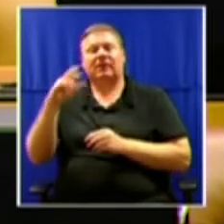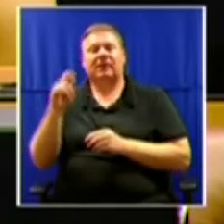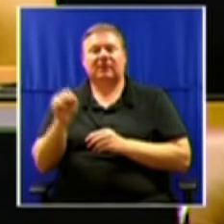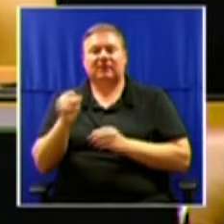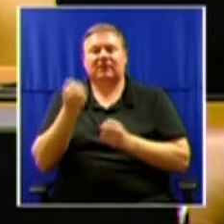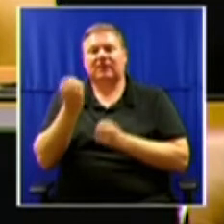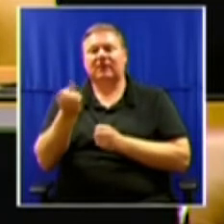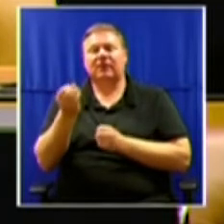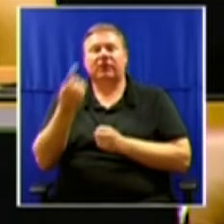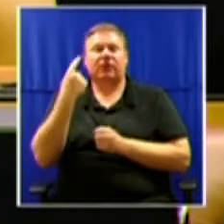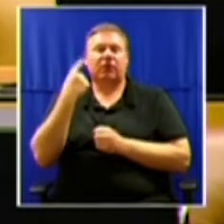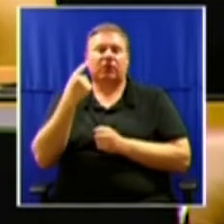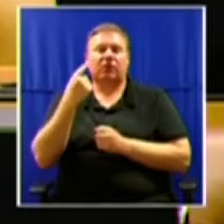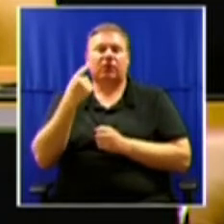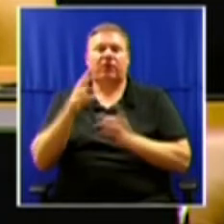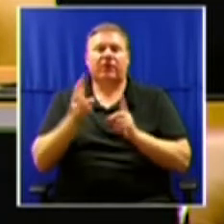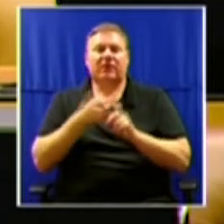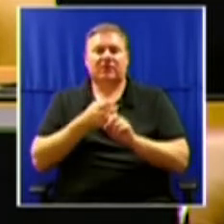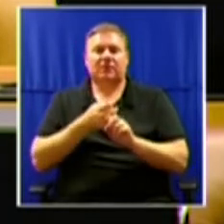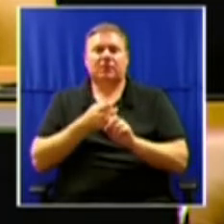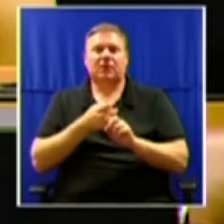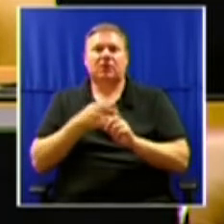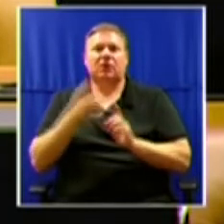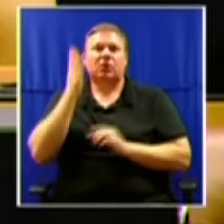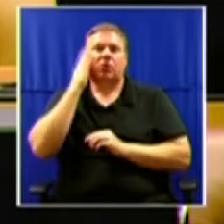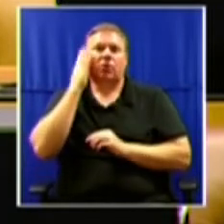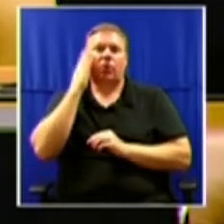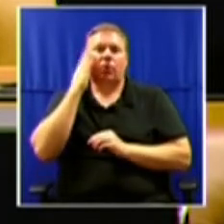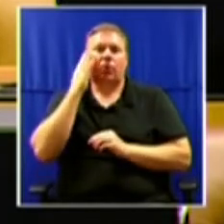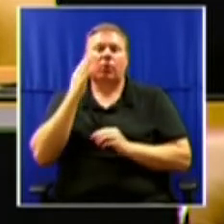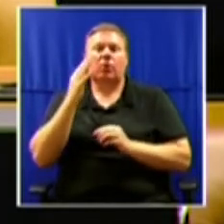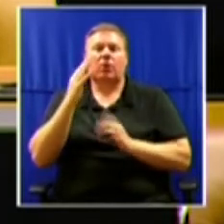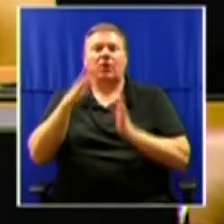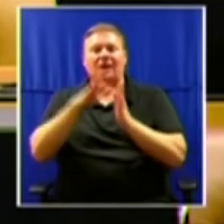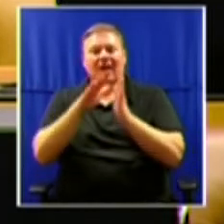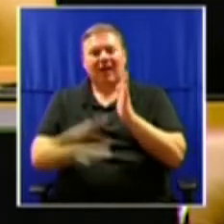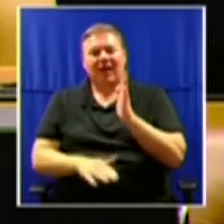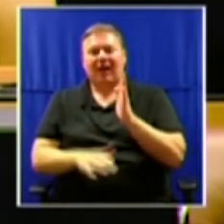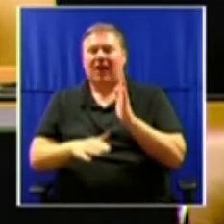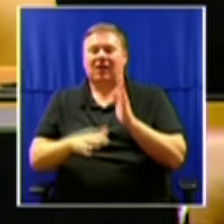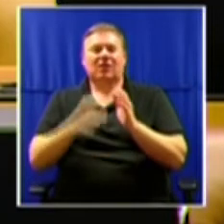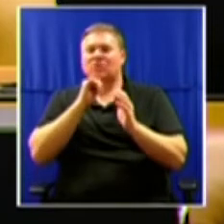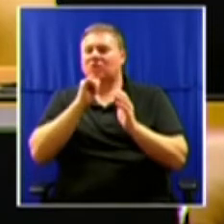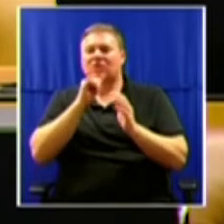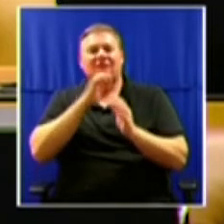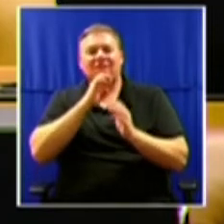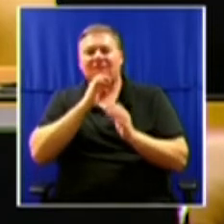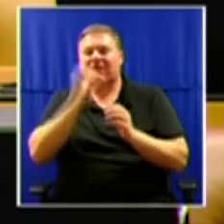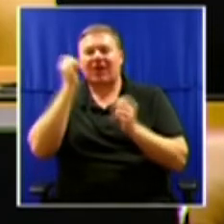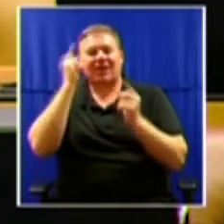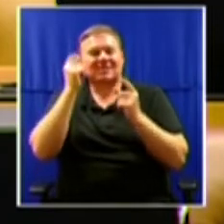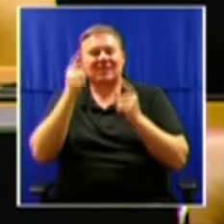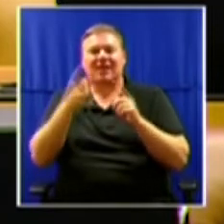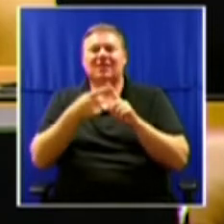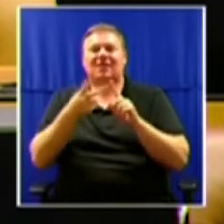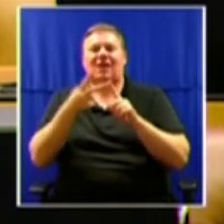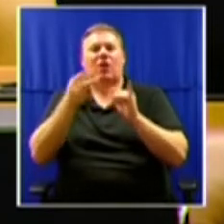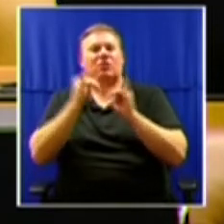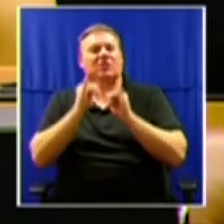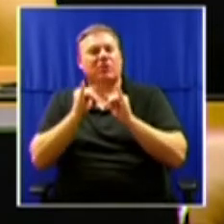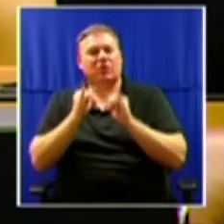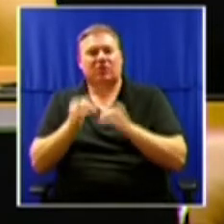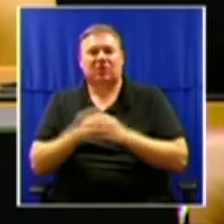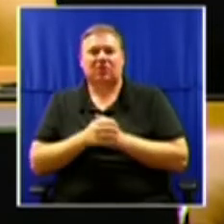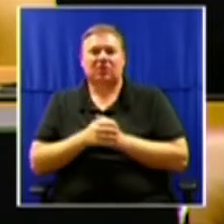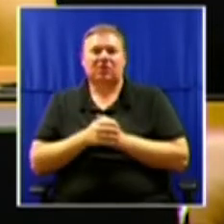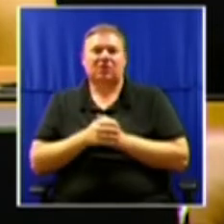have discovered that there is a lack of understanding and appreciation of seriousness of